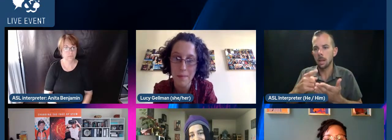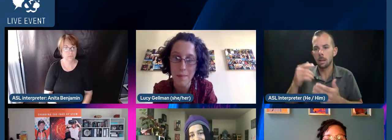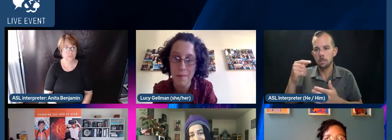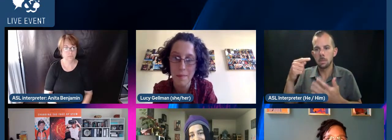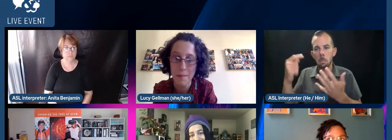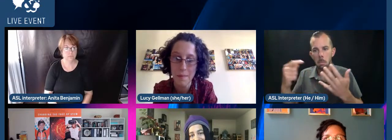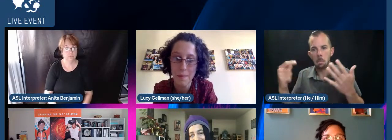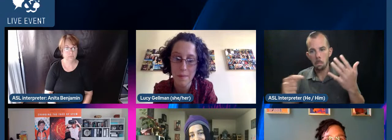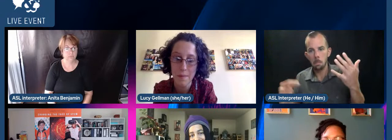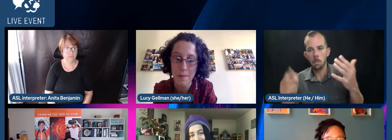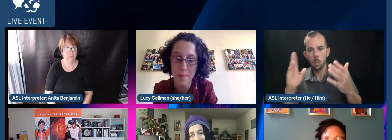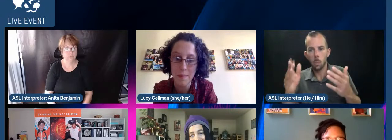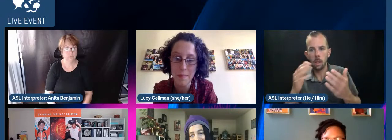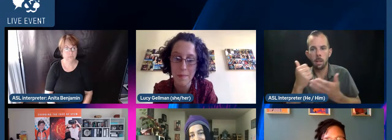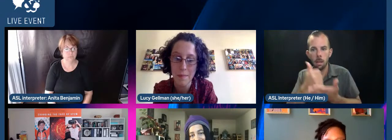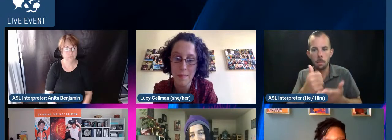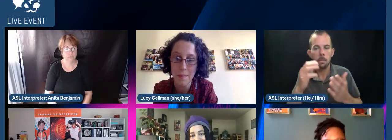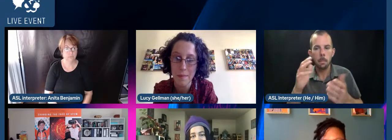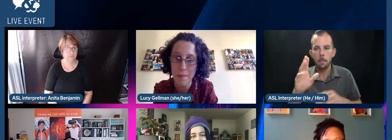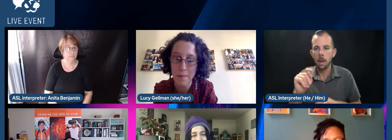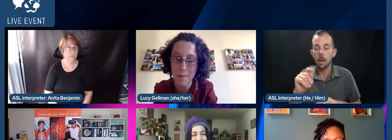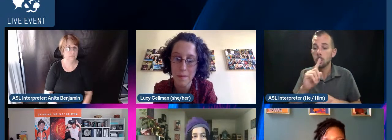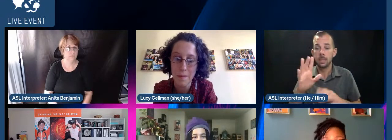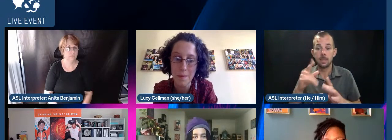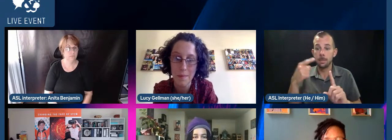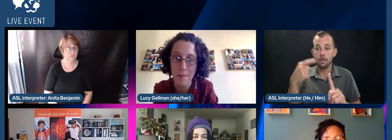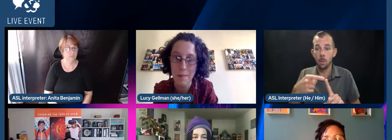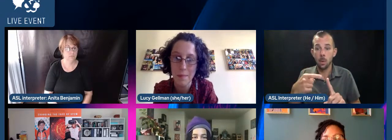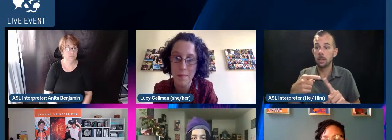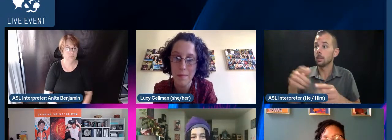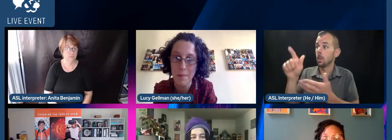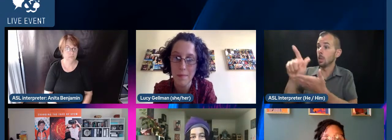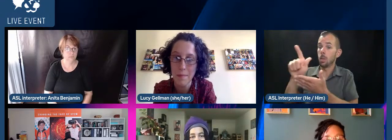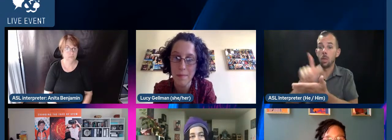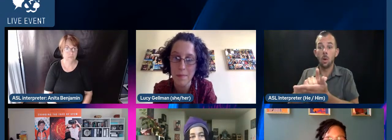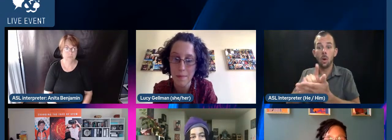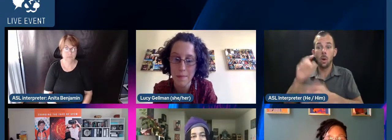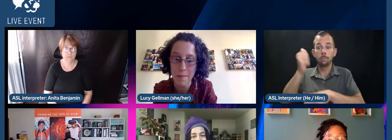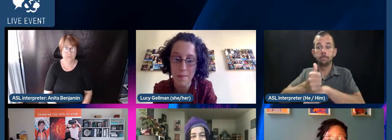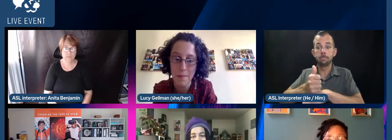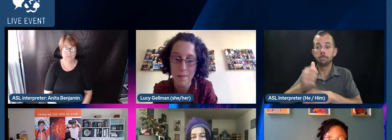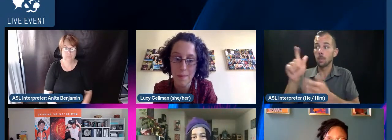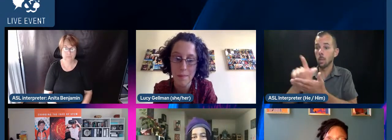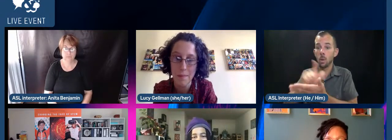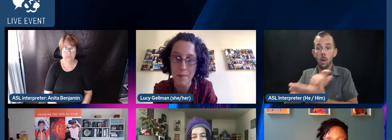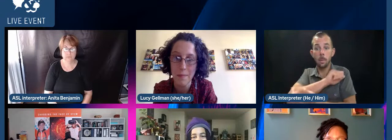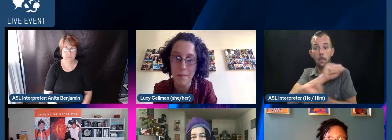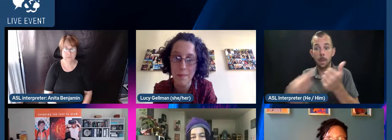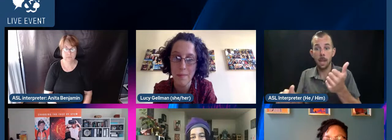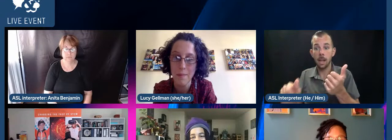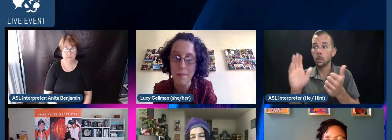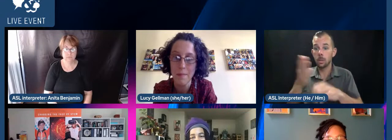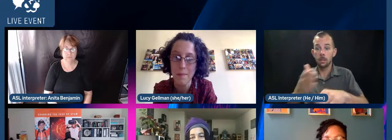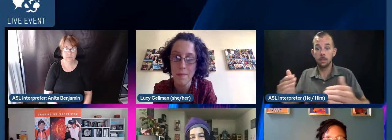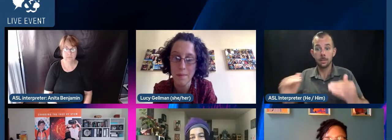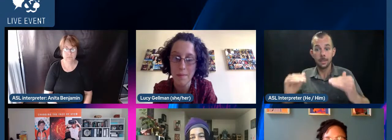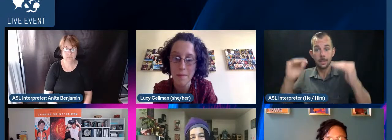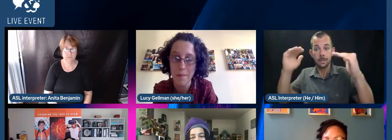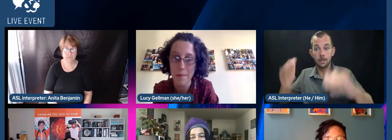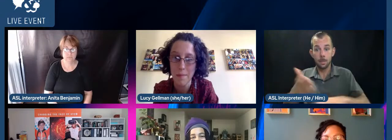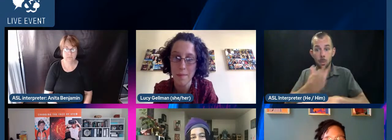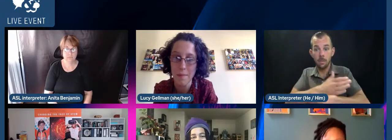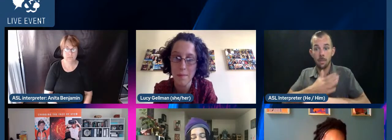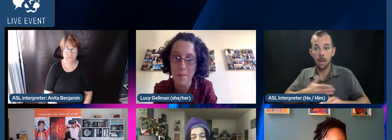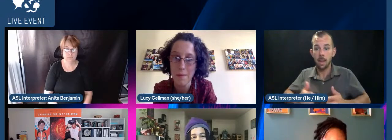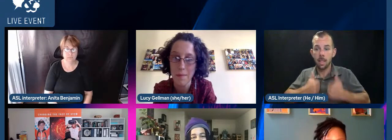is not, no law would ever improve my life. That's not what I think. I think that ultimately the people who currently make the laws are mostly people who have